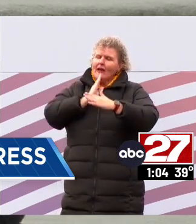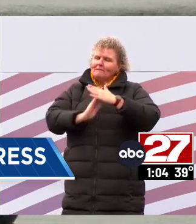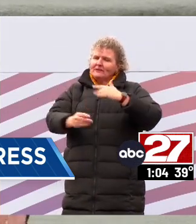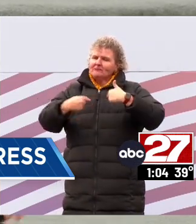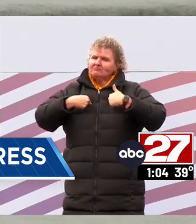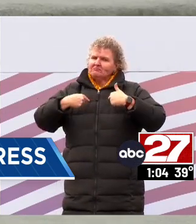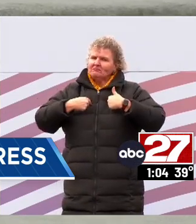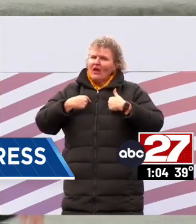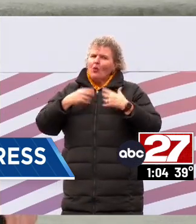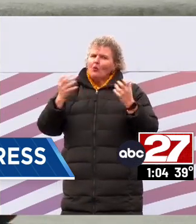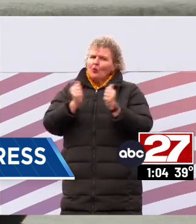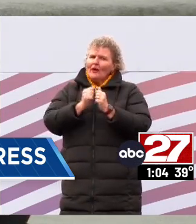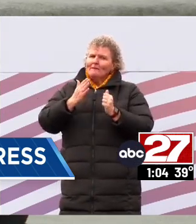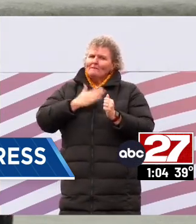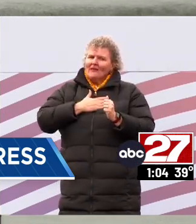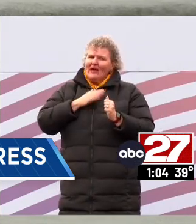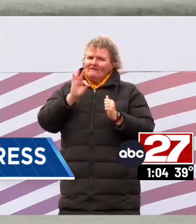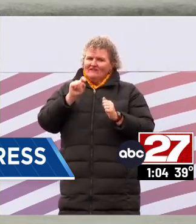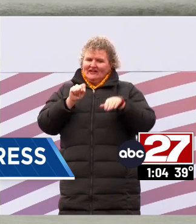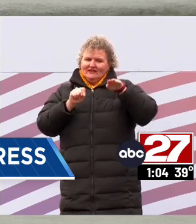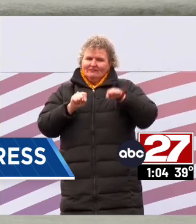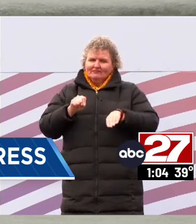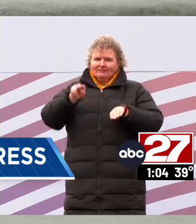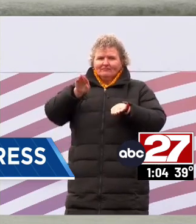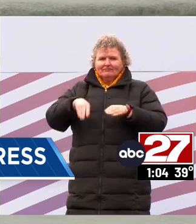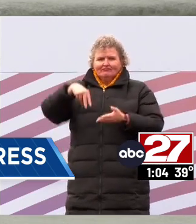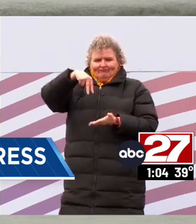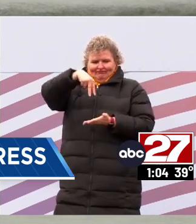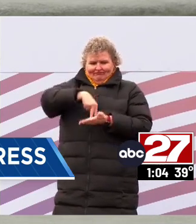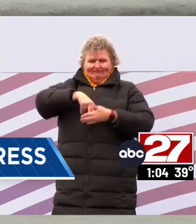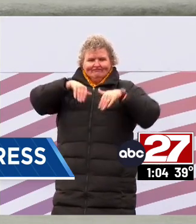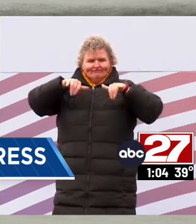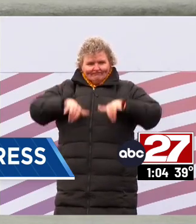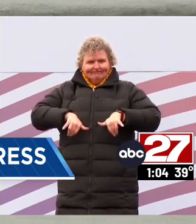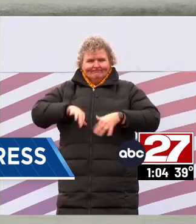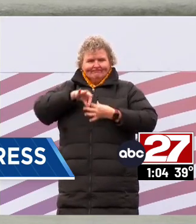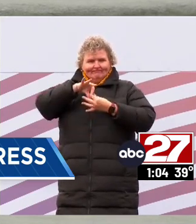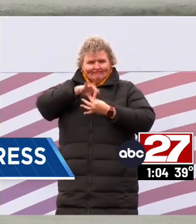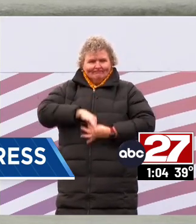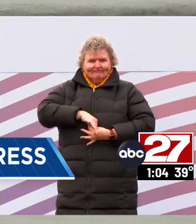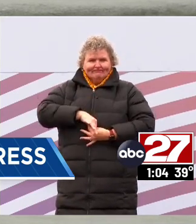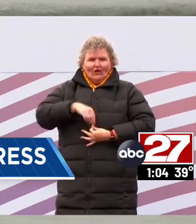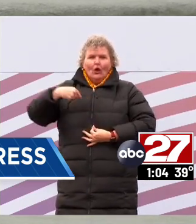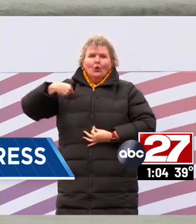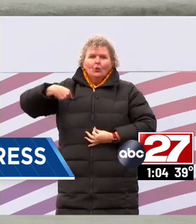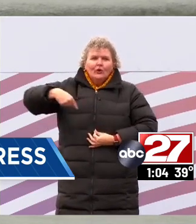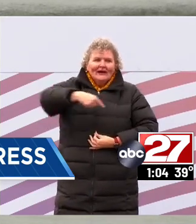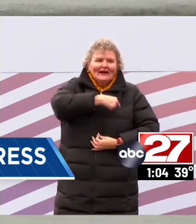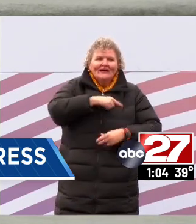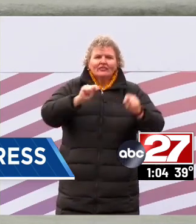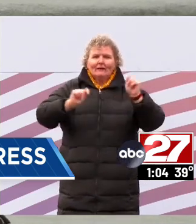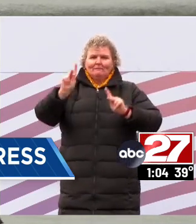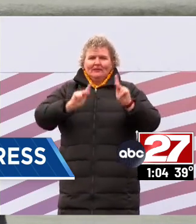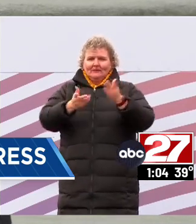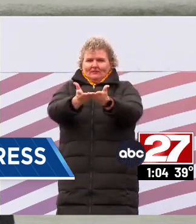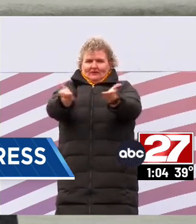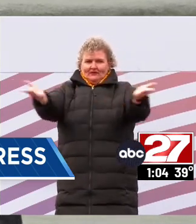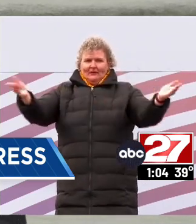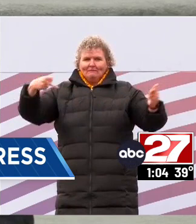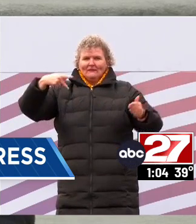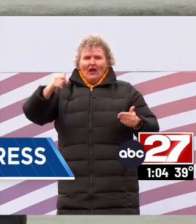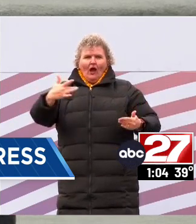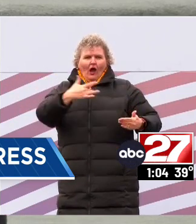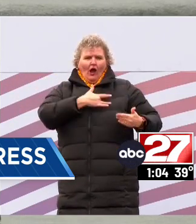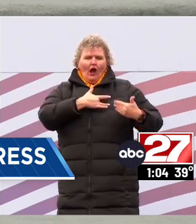with my feet firmly rooted in we the people of Pennsylvania, with my heart open to